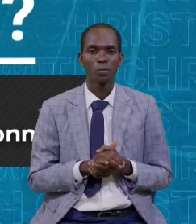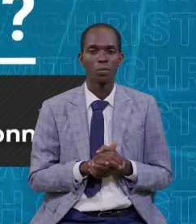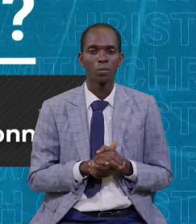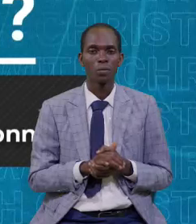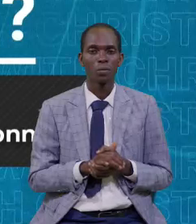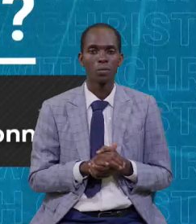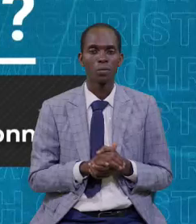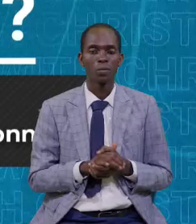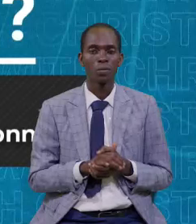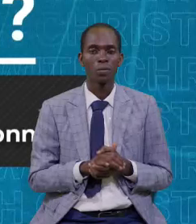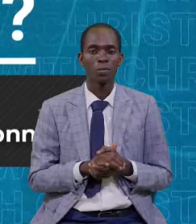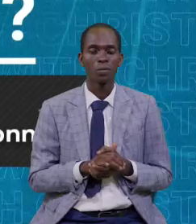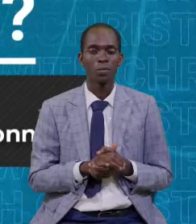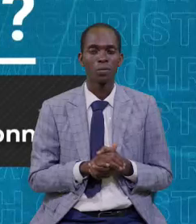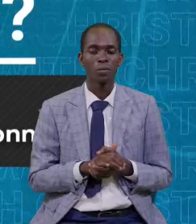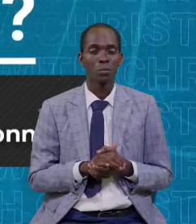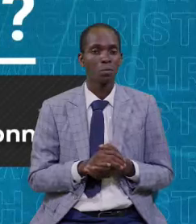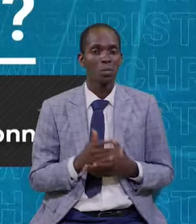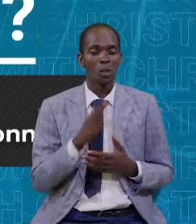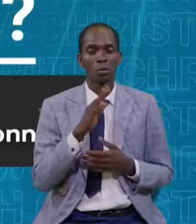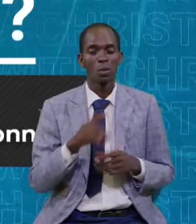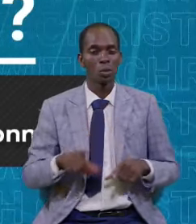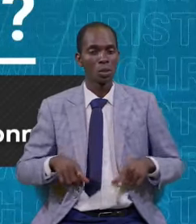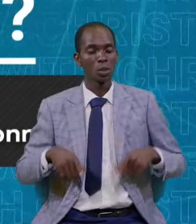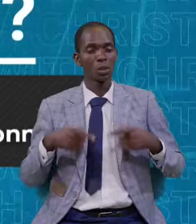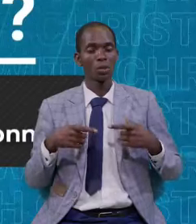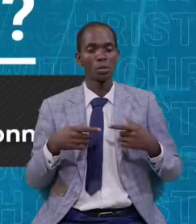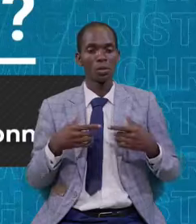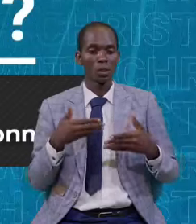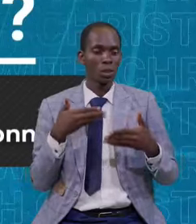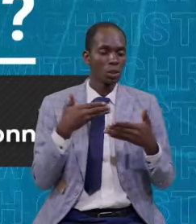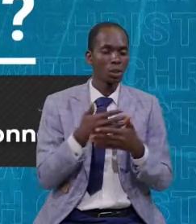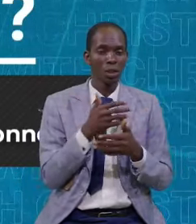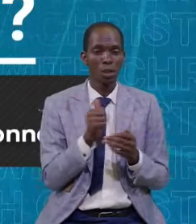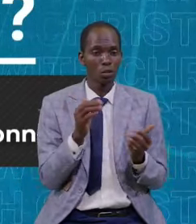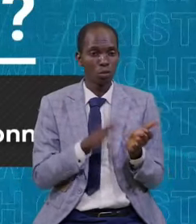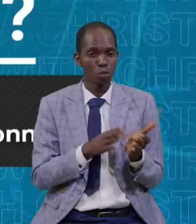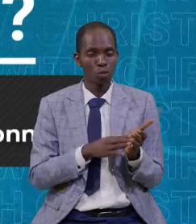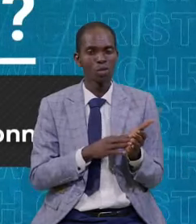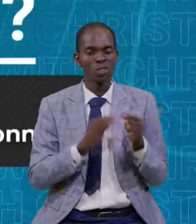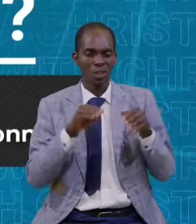It can be near a school or near one very important location that's so popular.